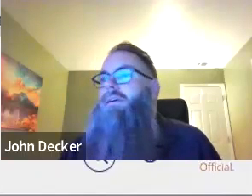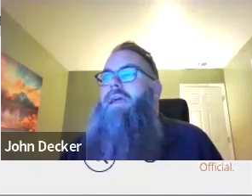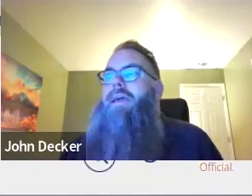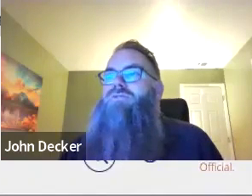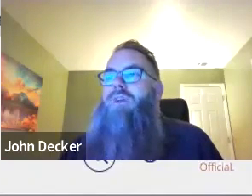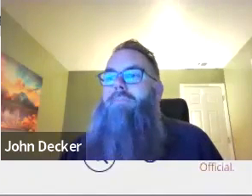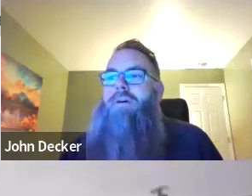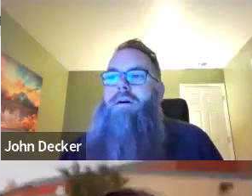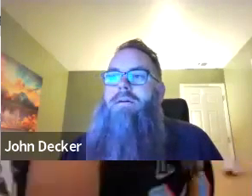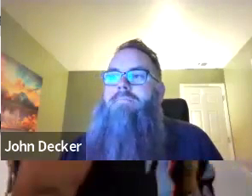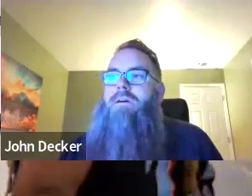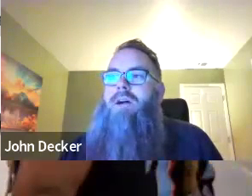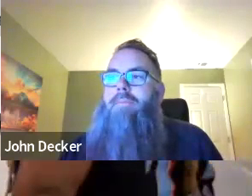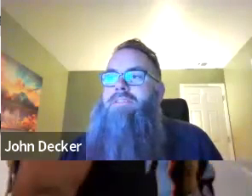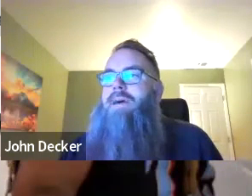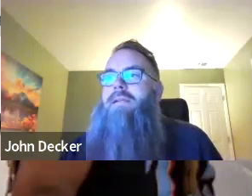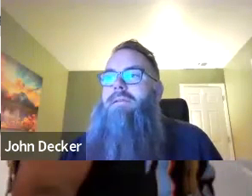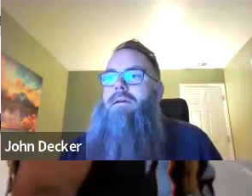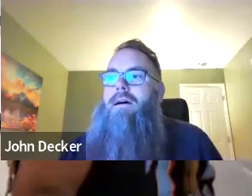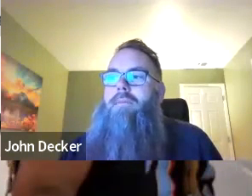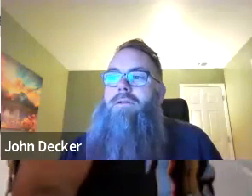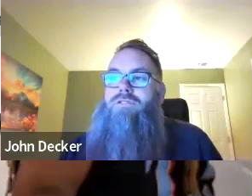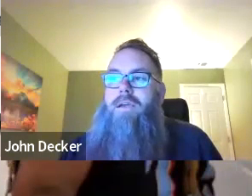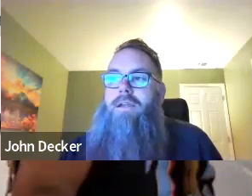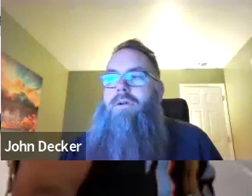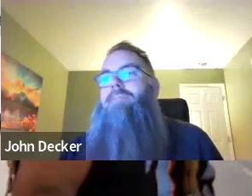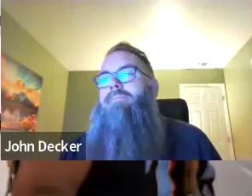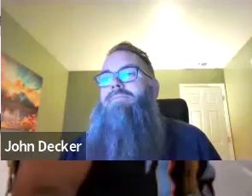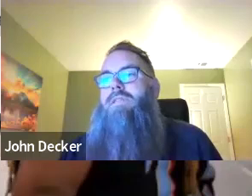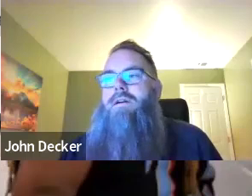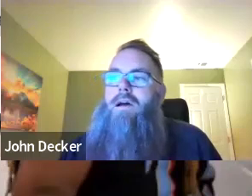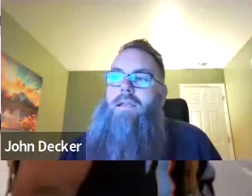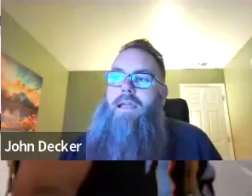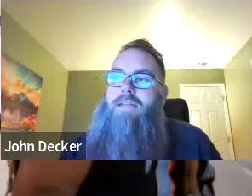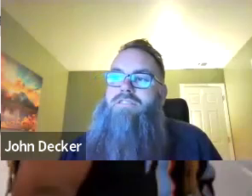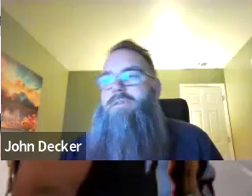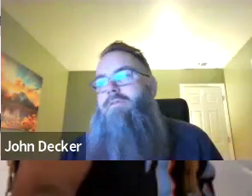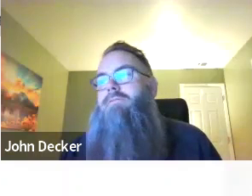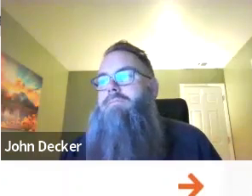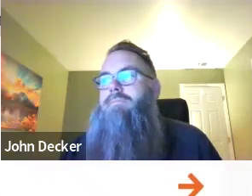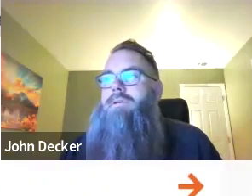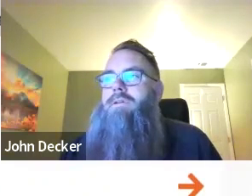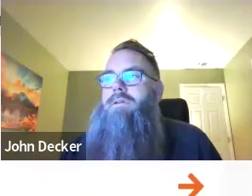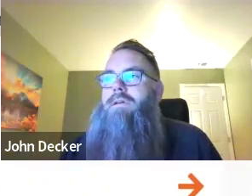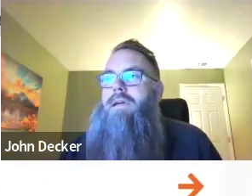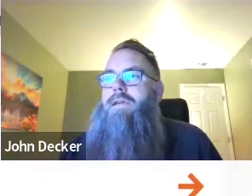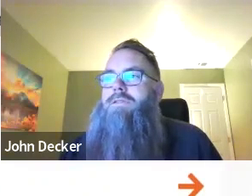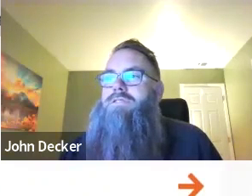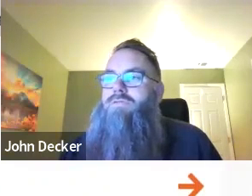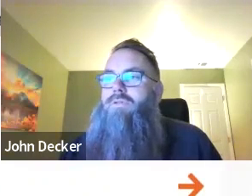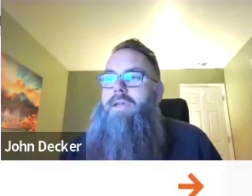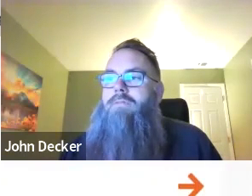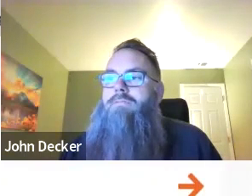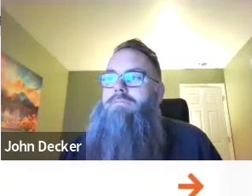website and drop a comment about it. And I'll show you how to do it. Click on an active bill and